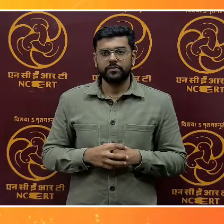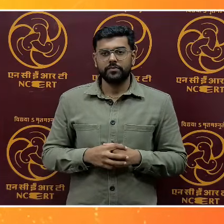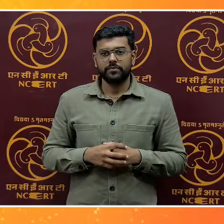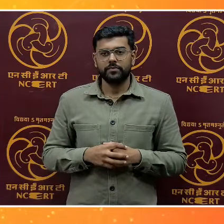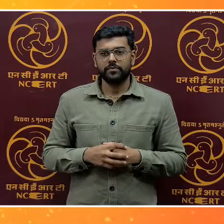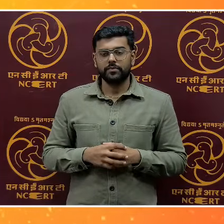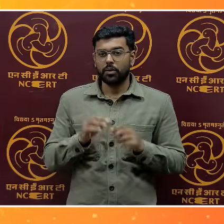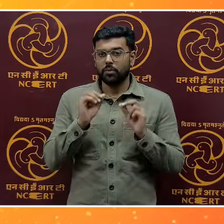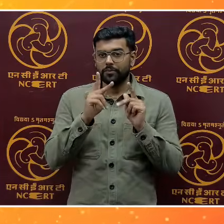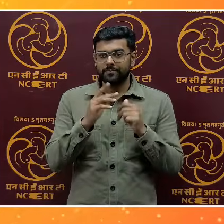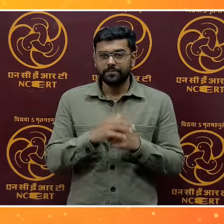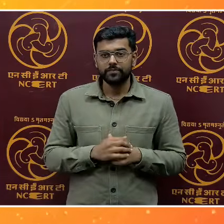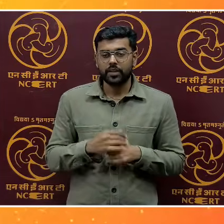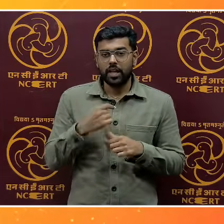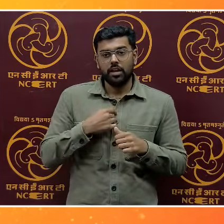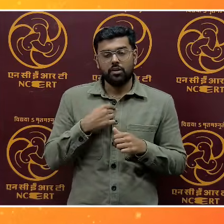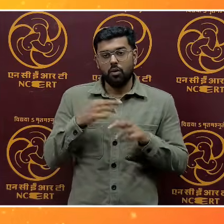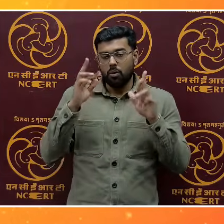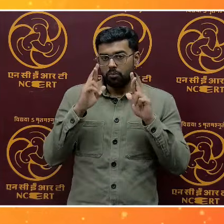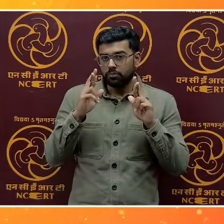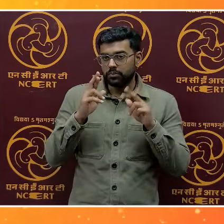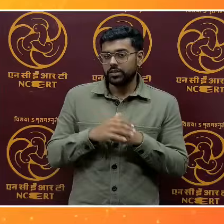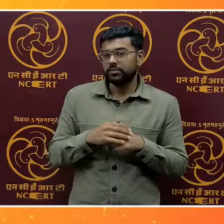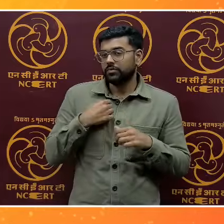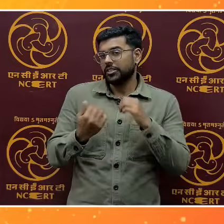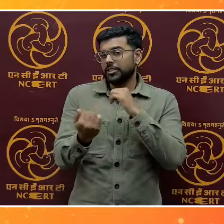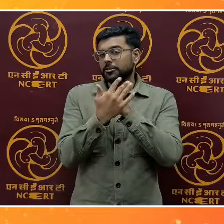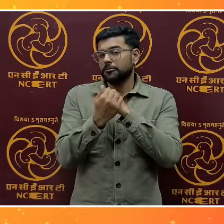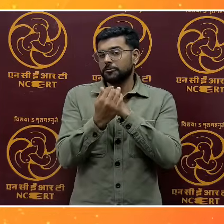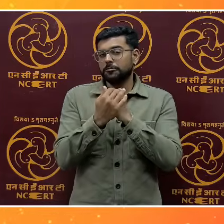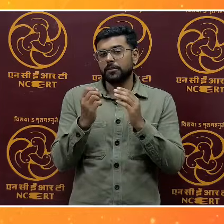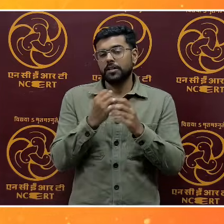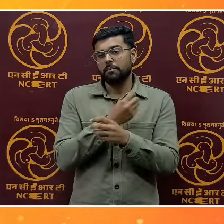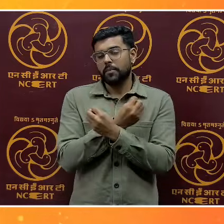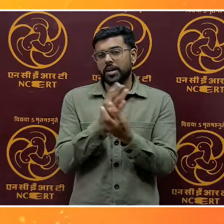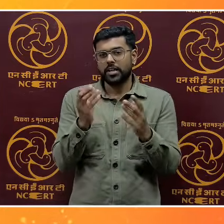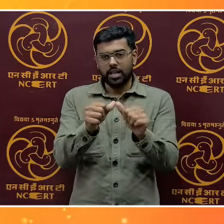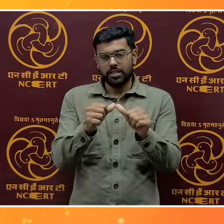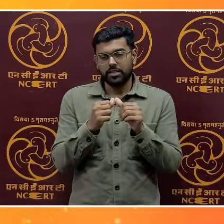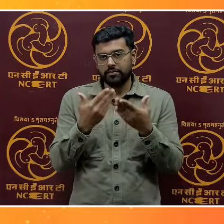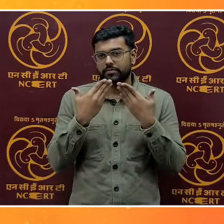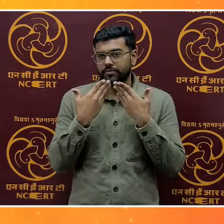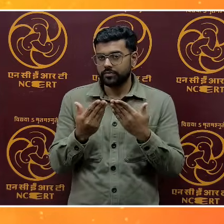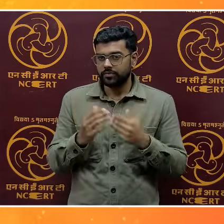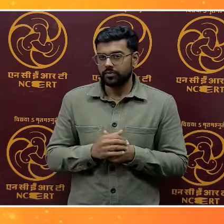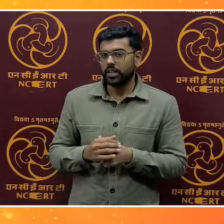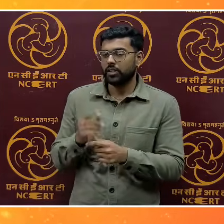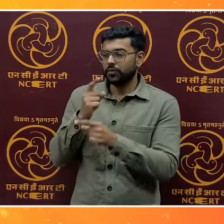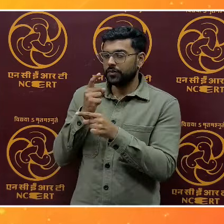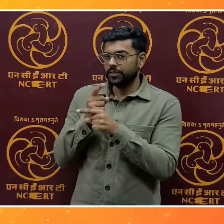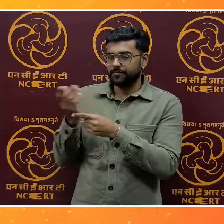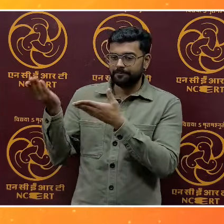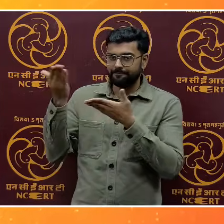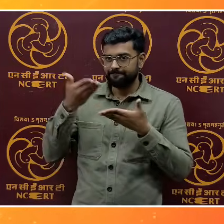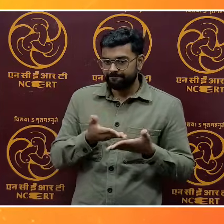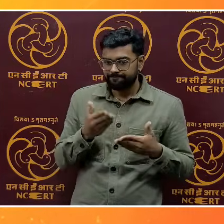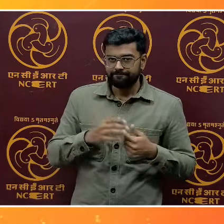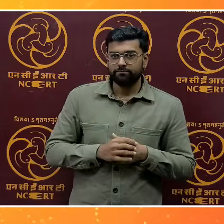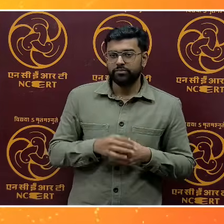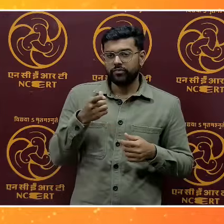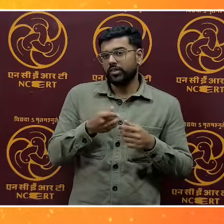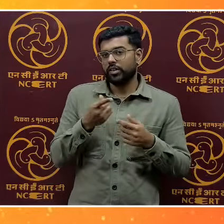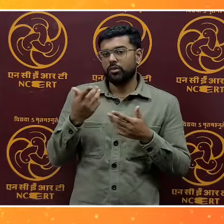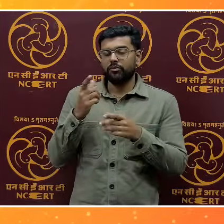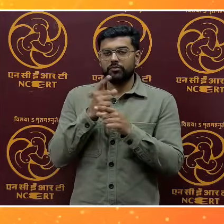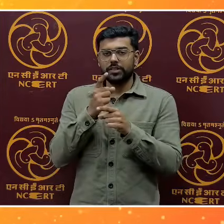dth.class9@ciet.nic.in. So I am sure, ma'am, we are going to receive a lot of answers. Yes. Thank you so much, ma'am, for being with us. It was wonderful Thank